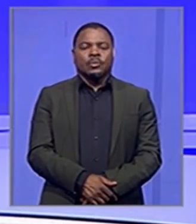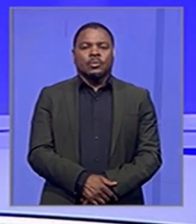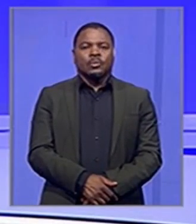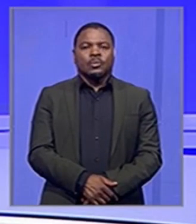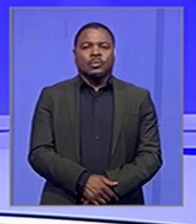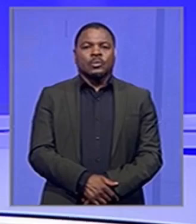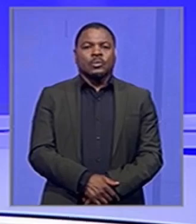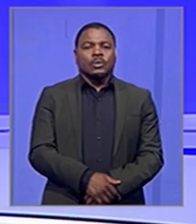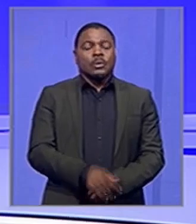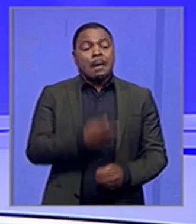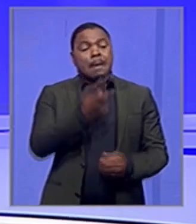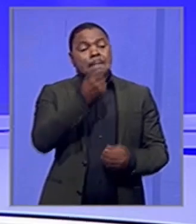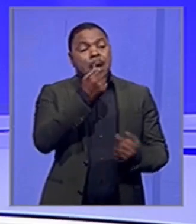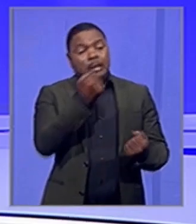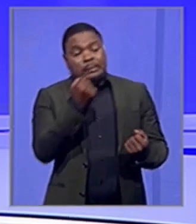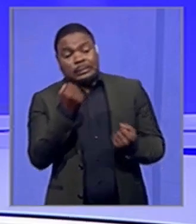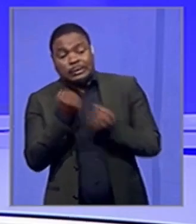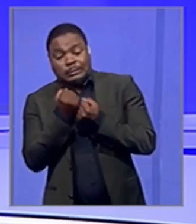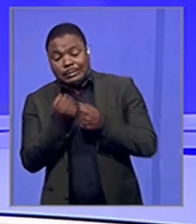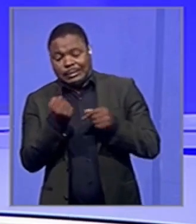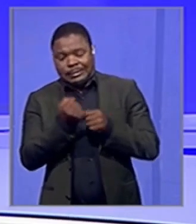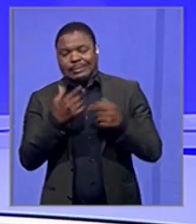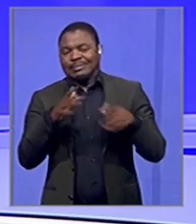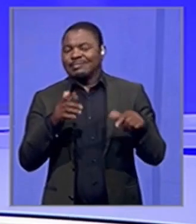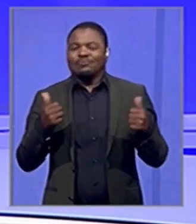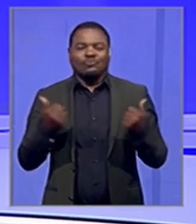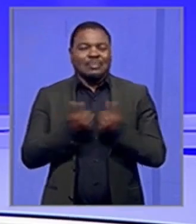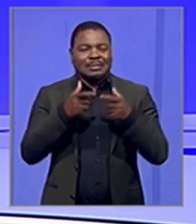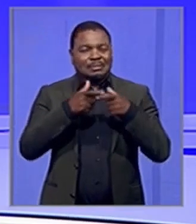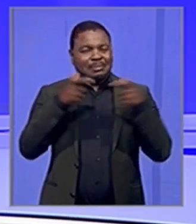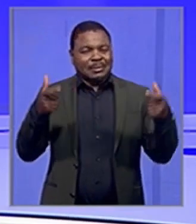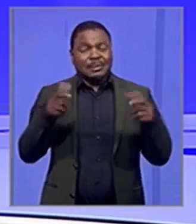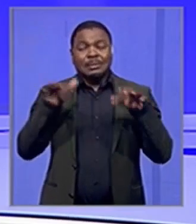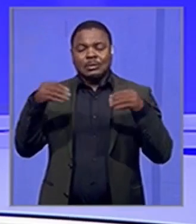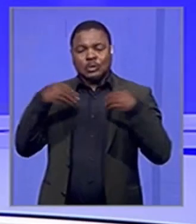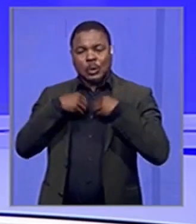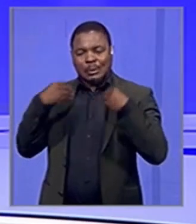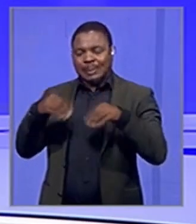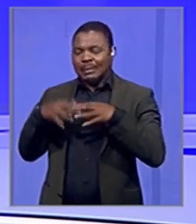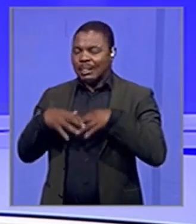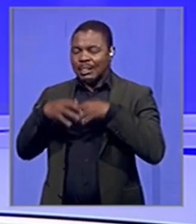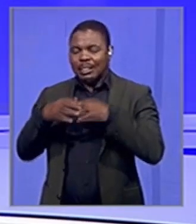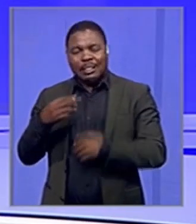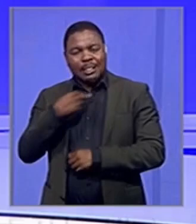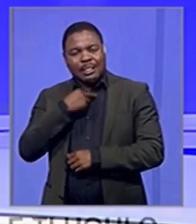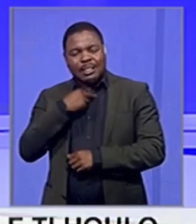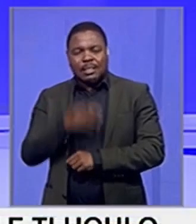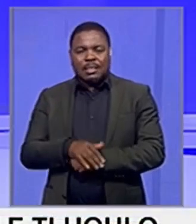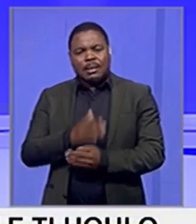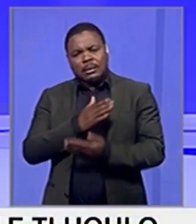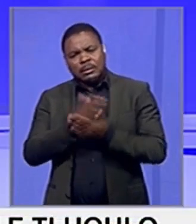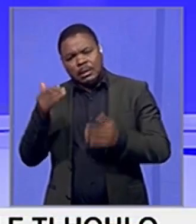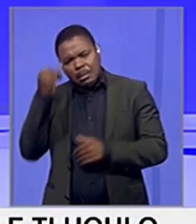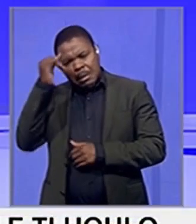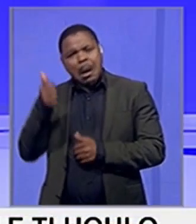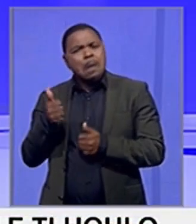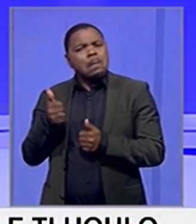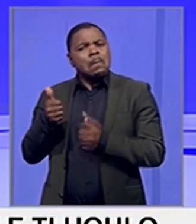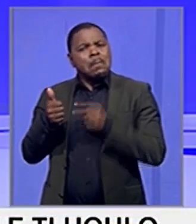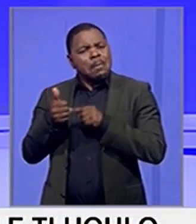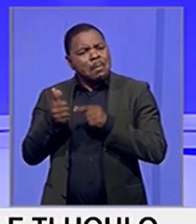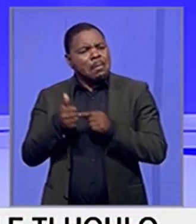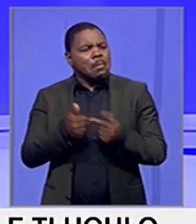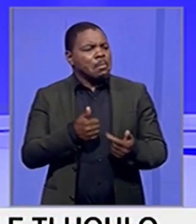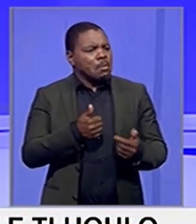Phihlelelo ya thego ya mašeng e sa le lepheko le legolo go batho ba nyakang go bula dikgwebo. Ba bangwe ba na le dikgopolo tše botse tše di ka thušang